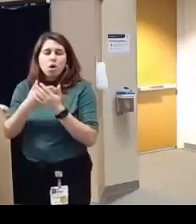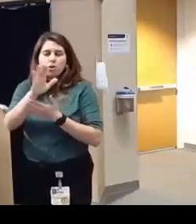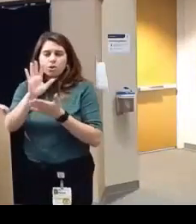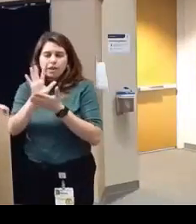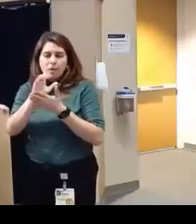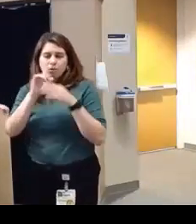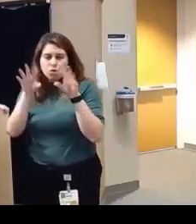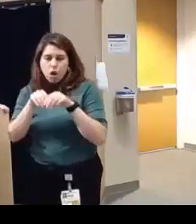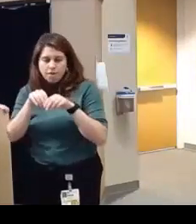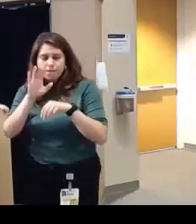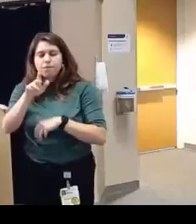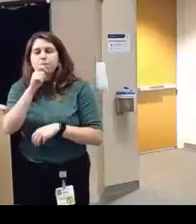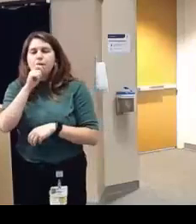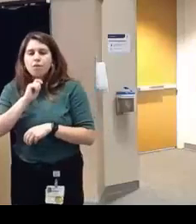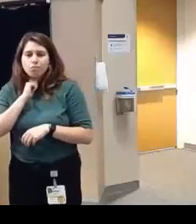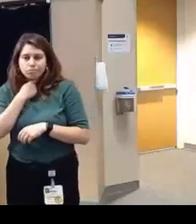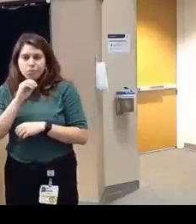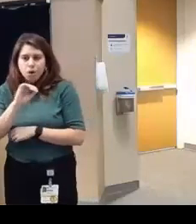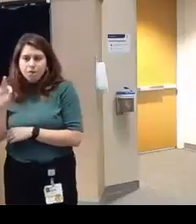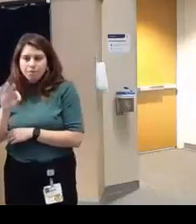and microphones are off.